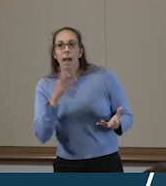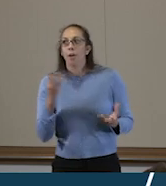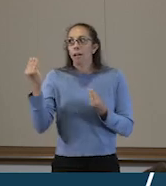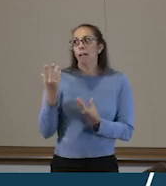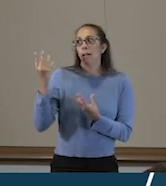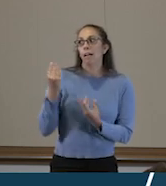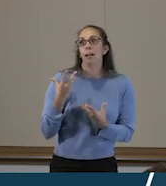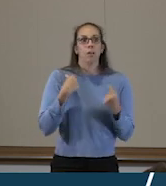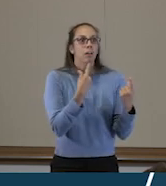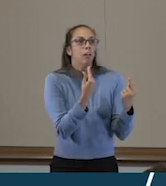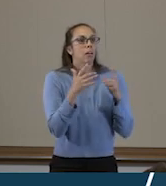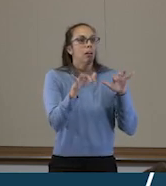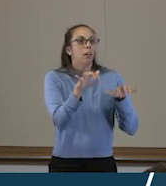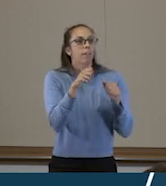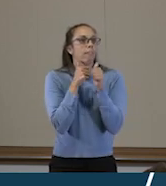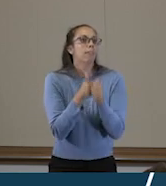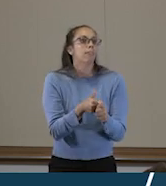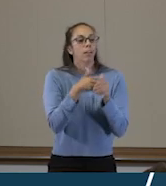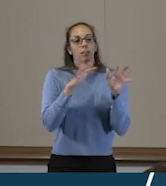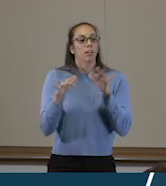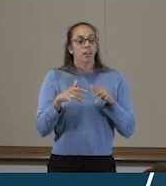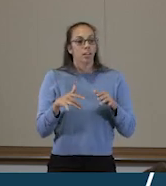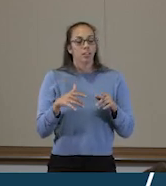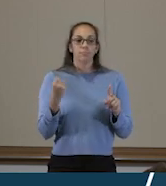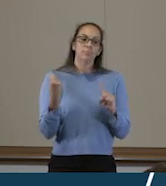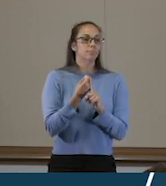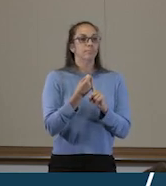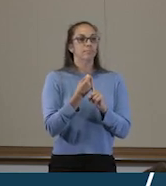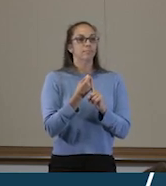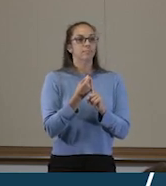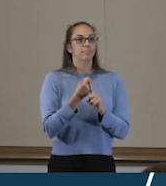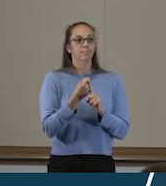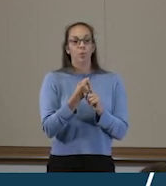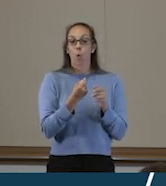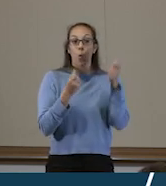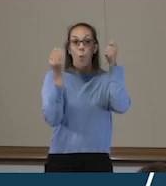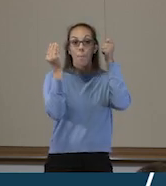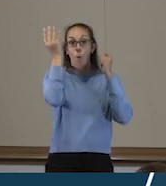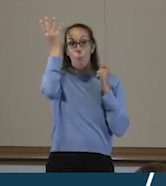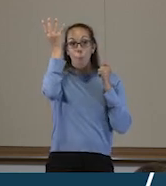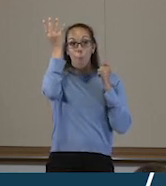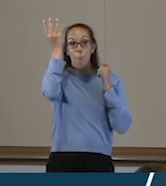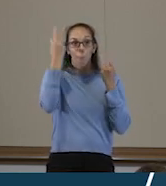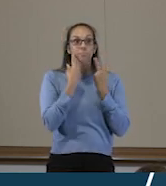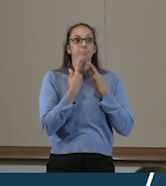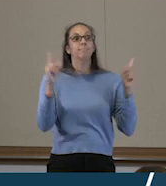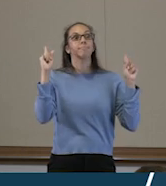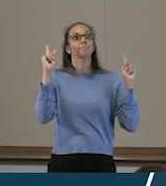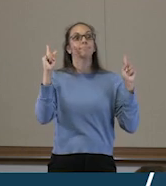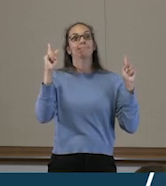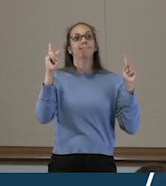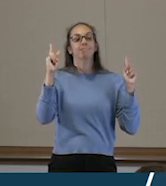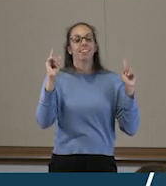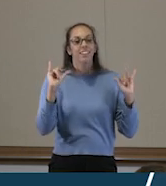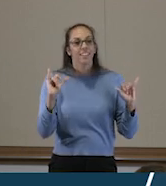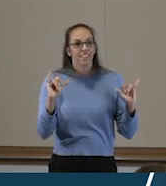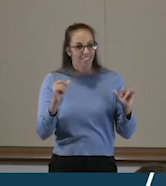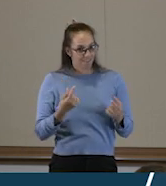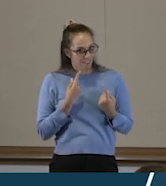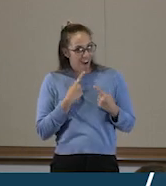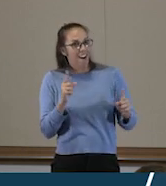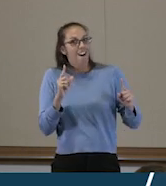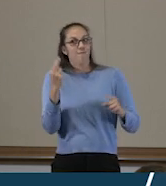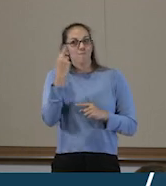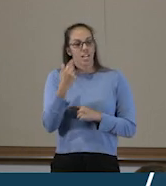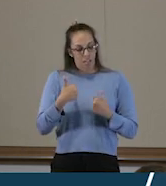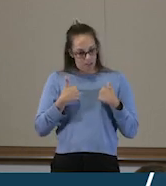do. And then all of a sudden, ding, the light bulb comes on. And they realize I can